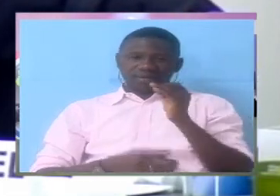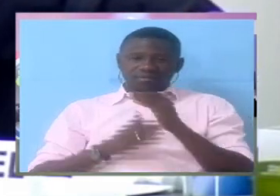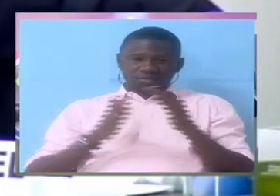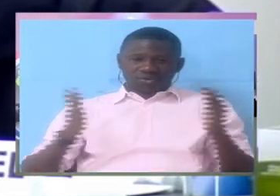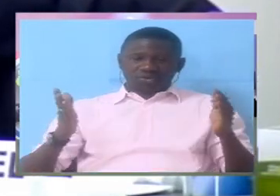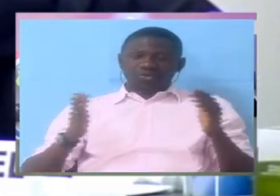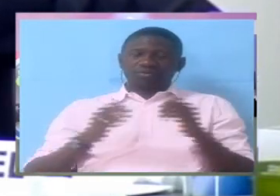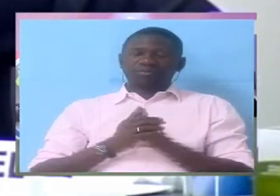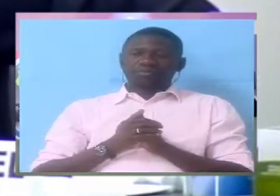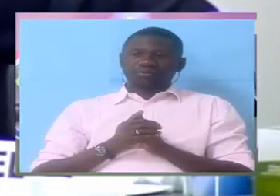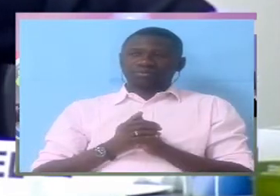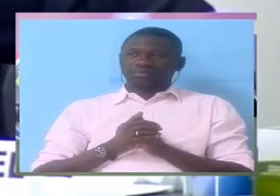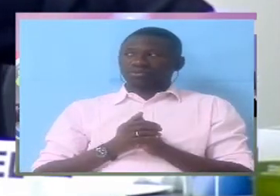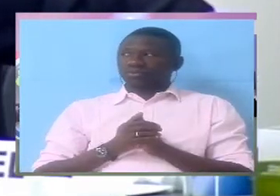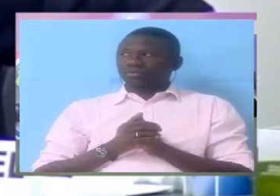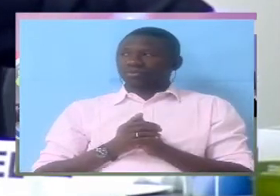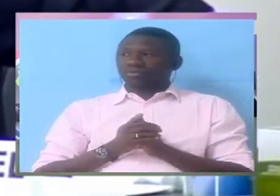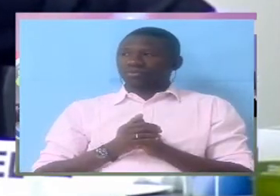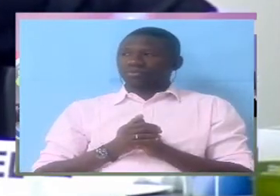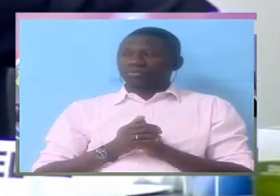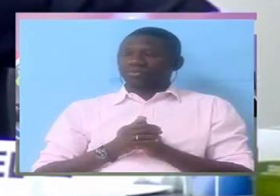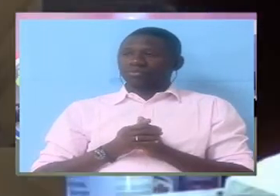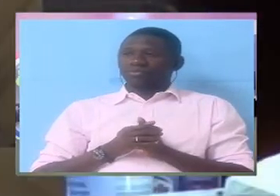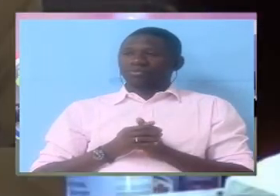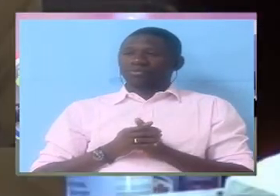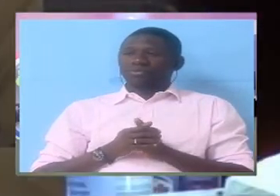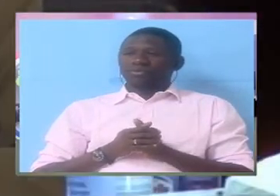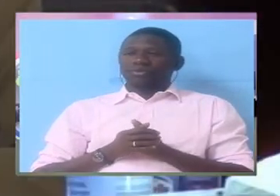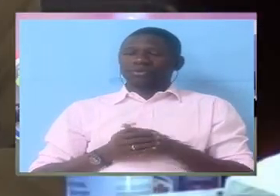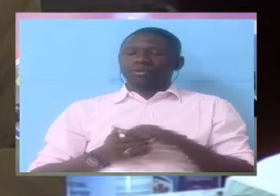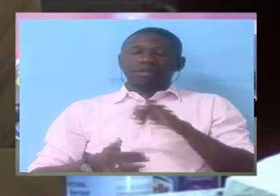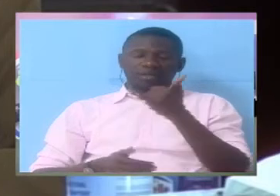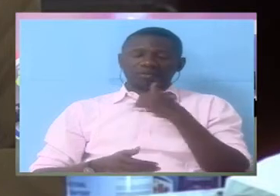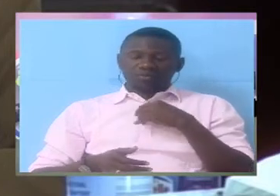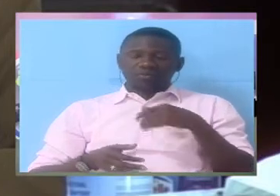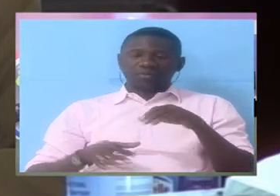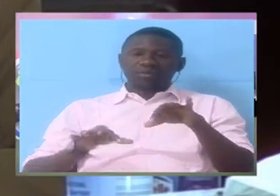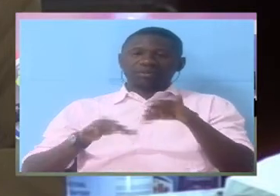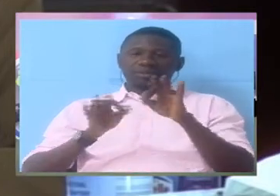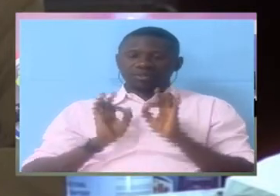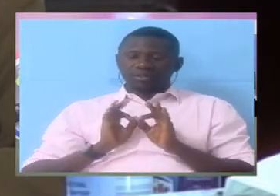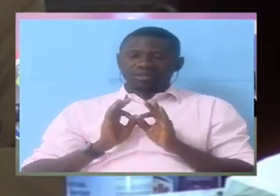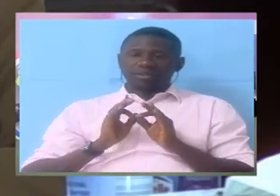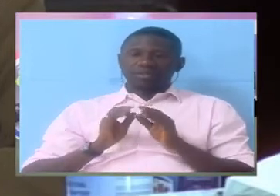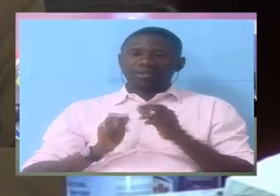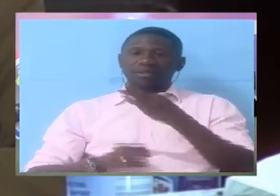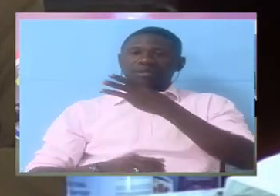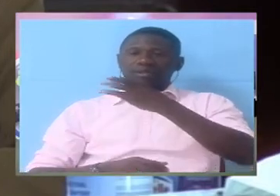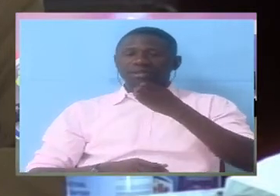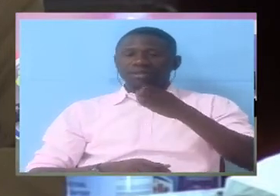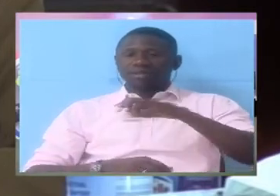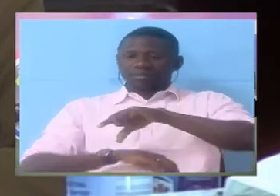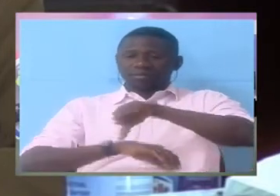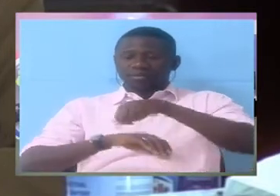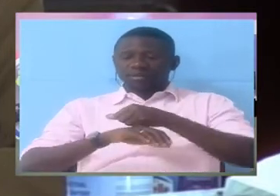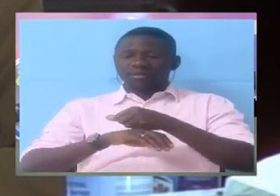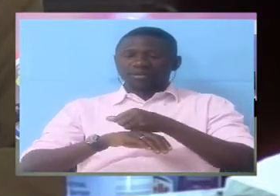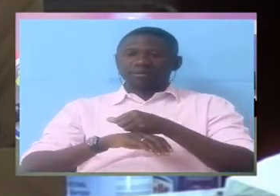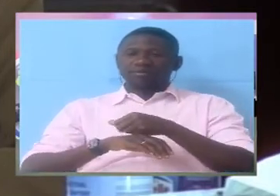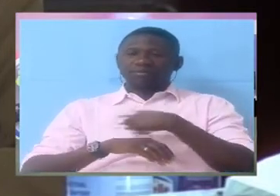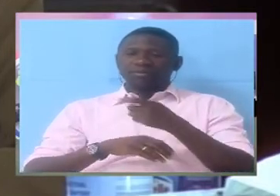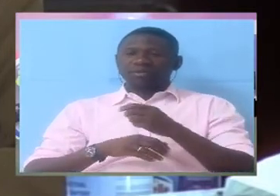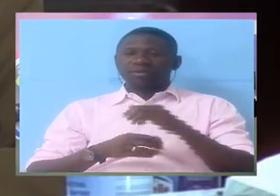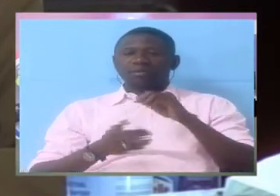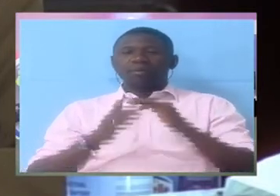departure. Yeah. Thank you very much. Yeah, we'll take a 30-minute coffee break. But before doing that, Mr.